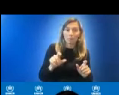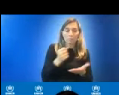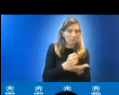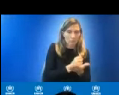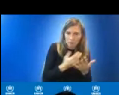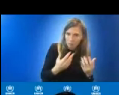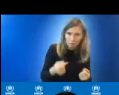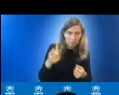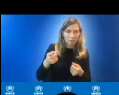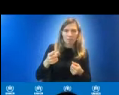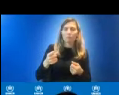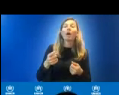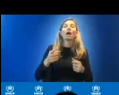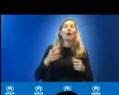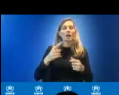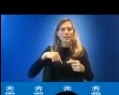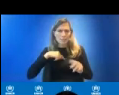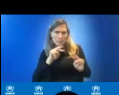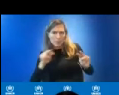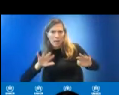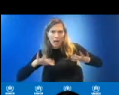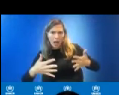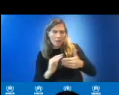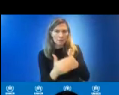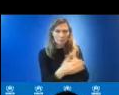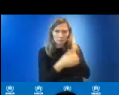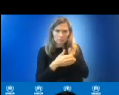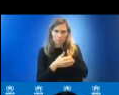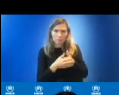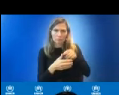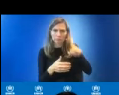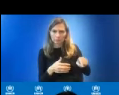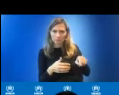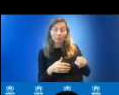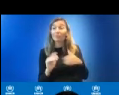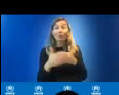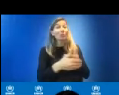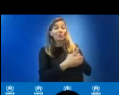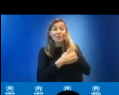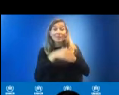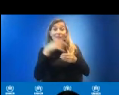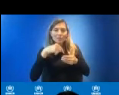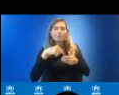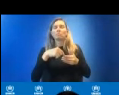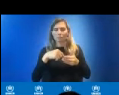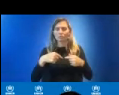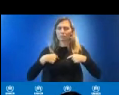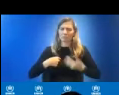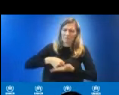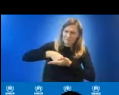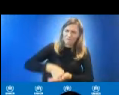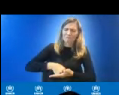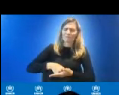ensure that they have protection in the field. And with protection, we're meaning they can exercise their fundamental rights, including the rights of displaced